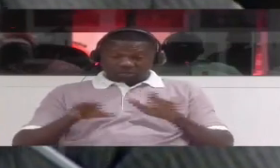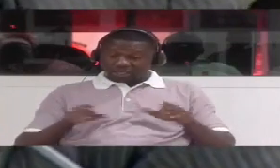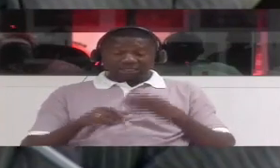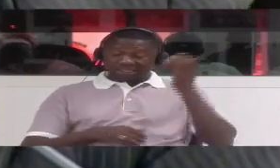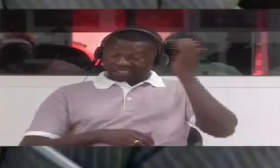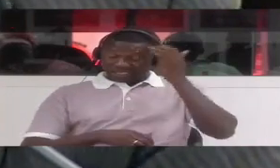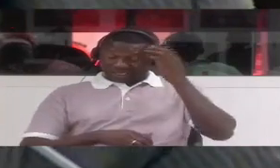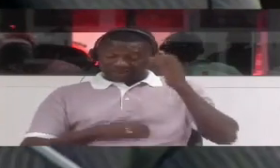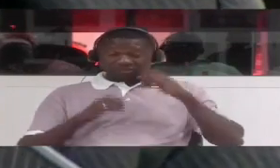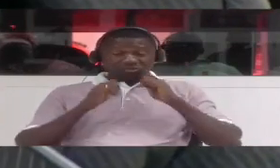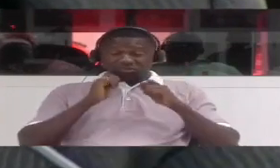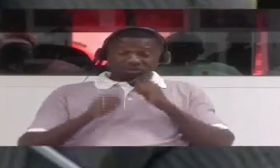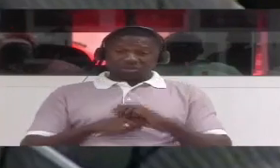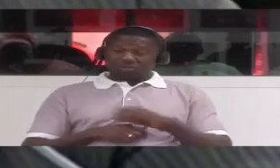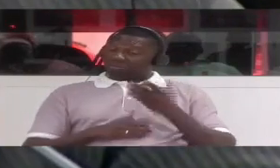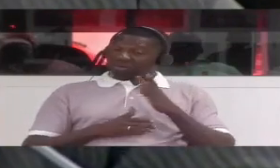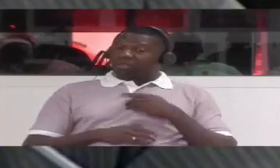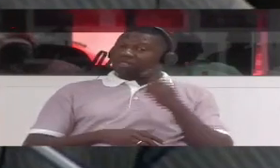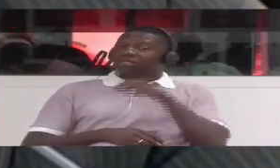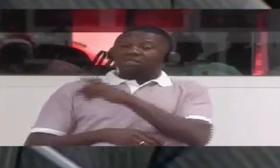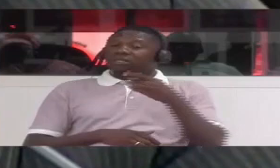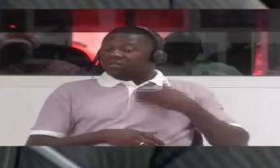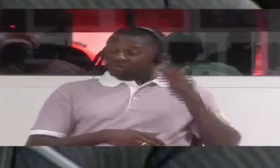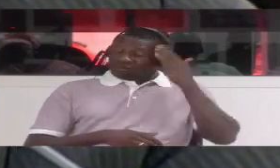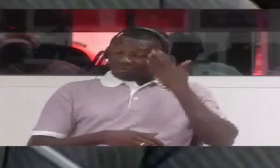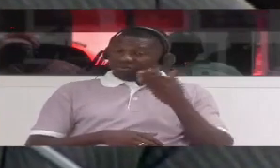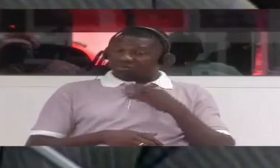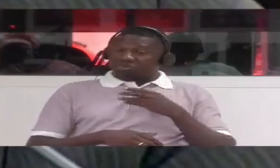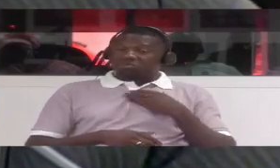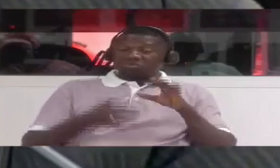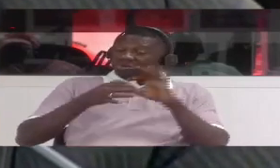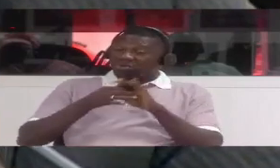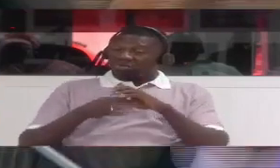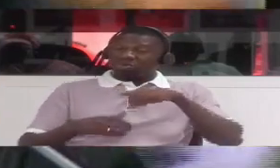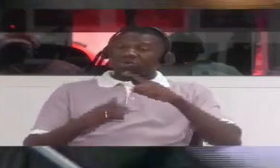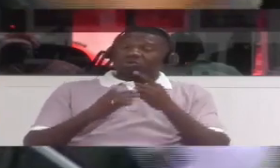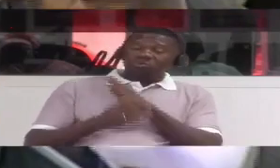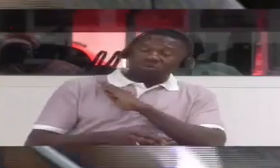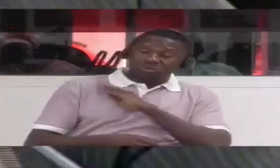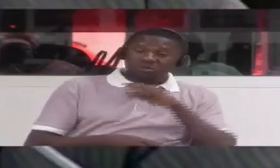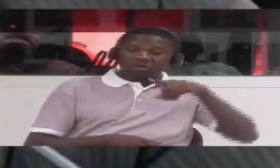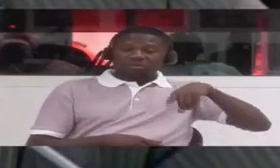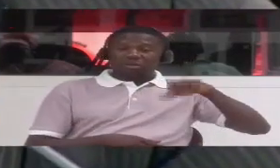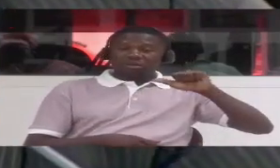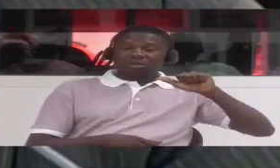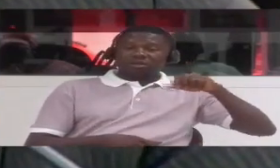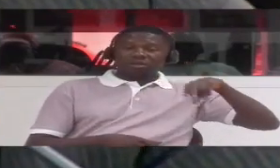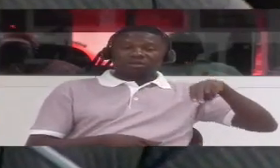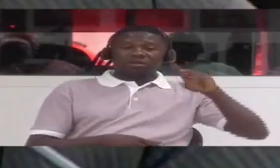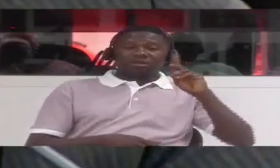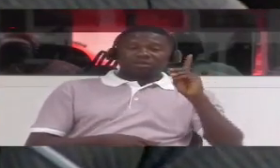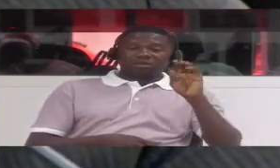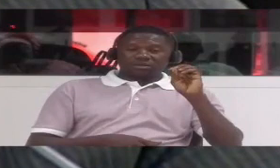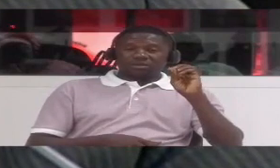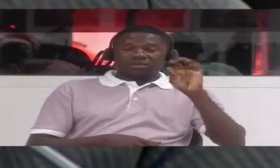people communicate or try to help them access freedom or something like that. I didn't know what his suspected crimes were supposed to be, but I was